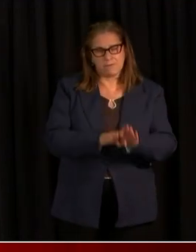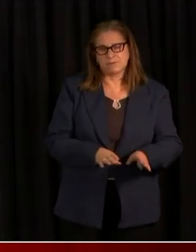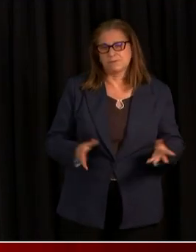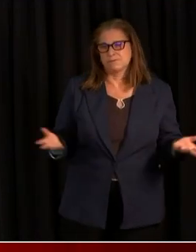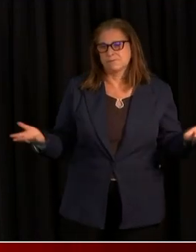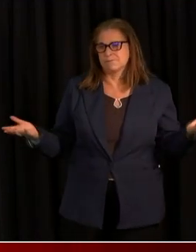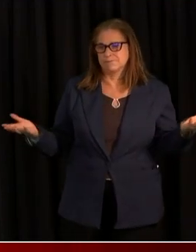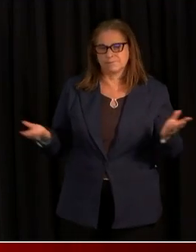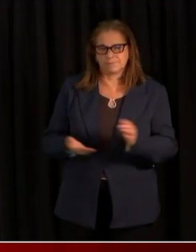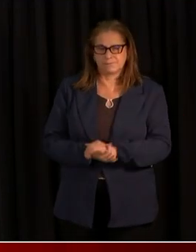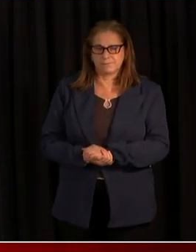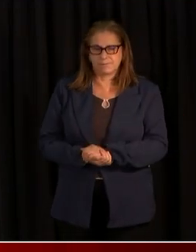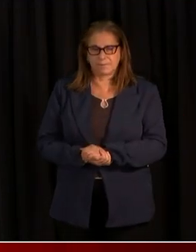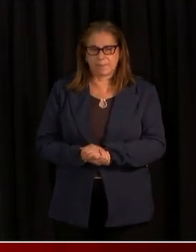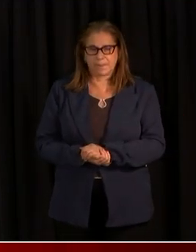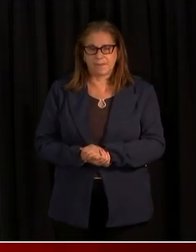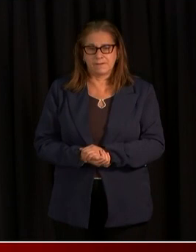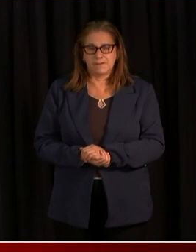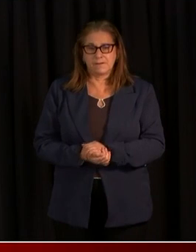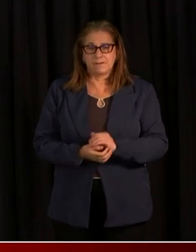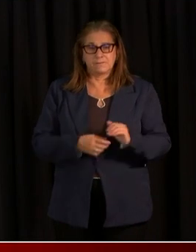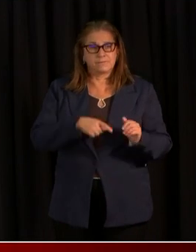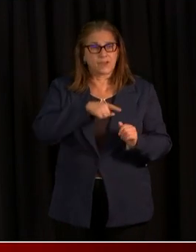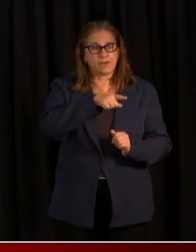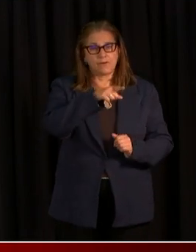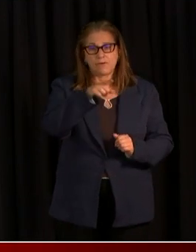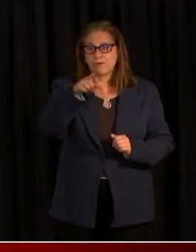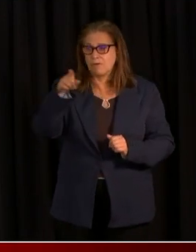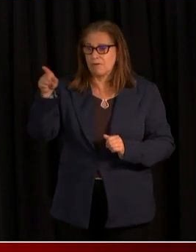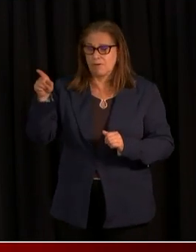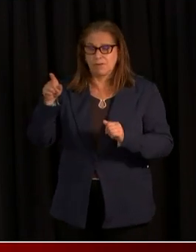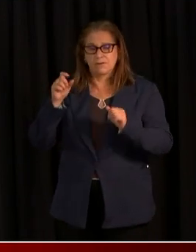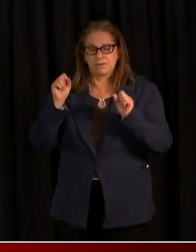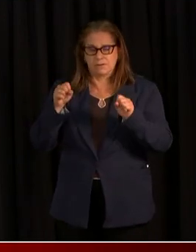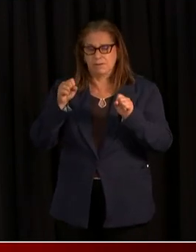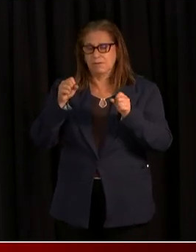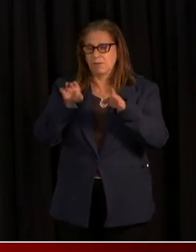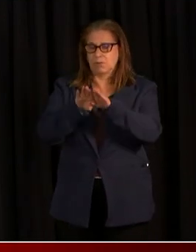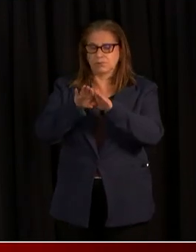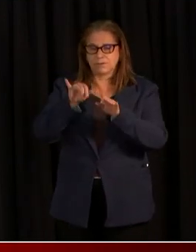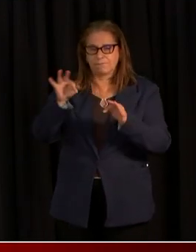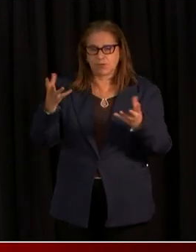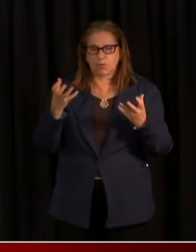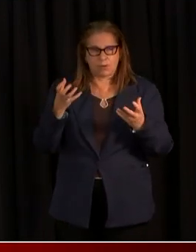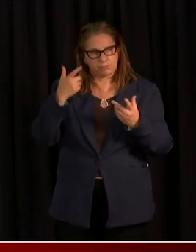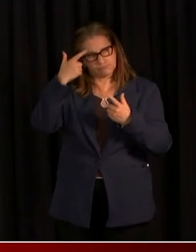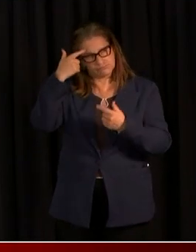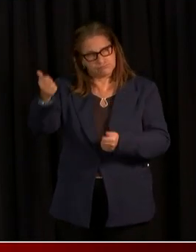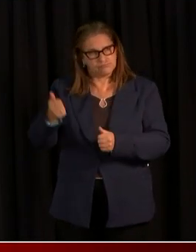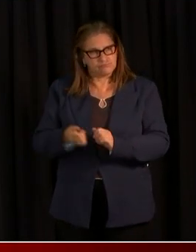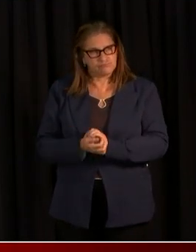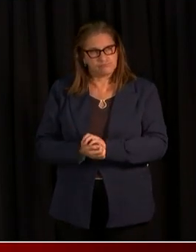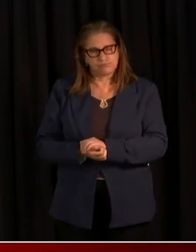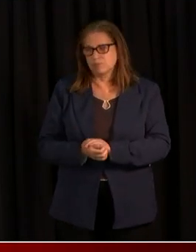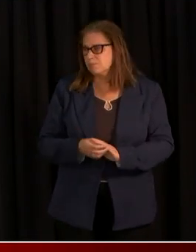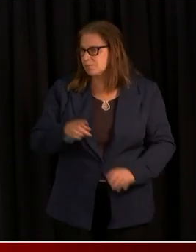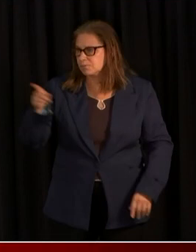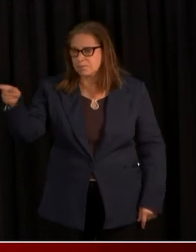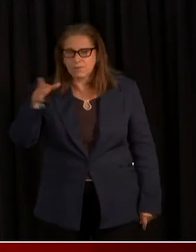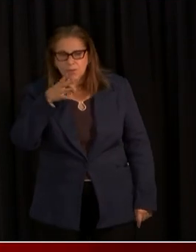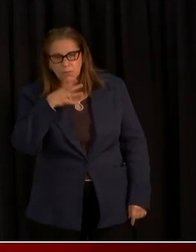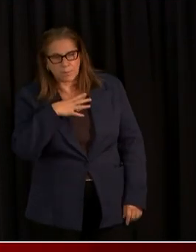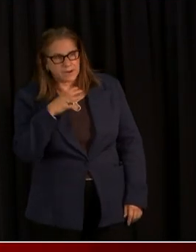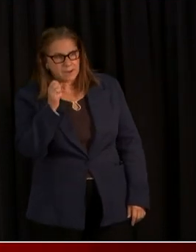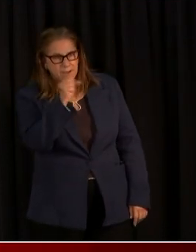those venues have the ability to do that. Yes. On